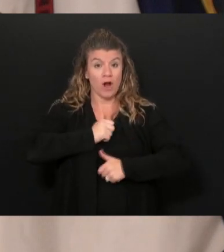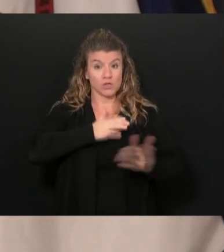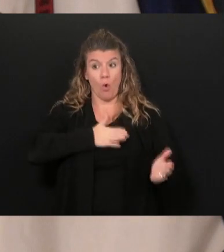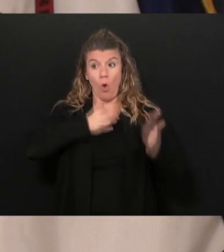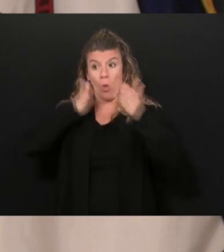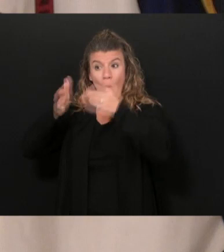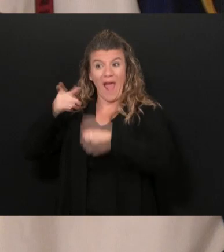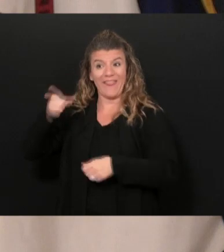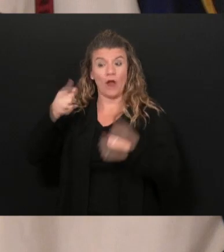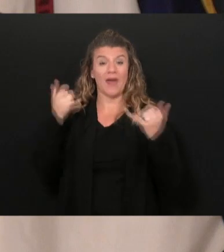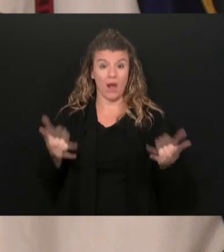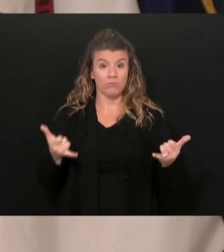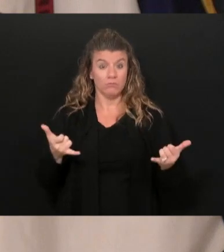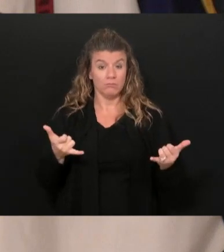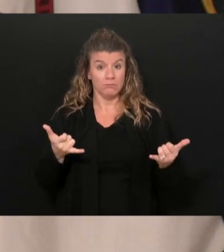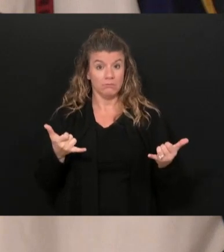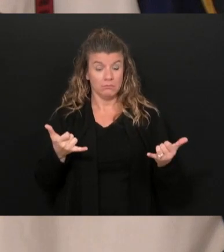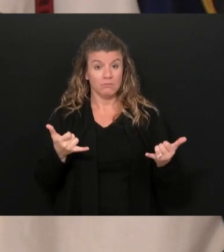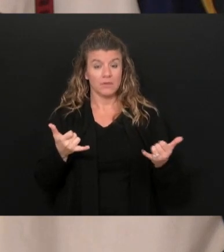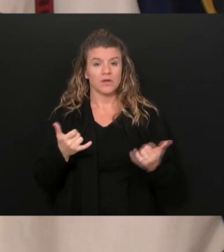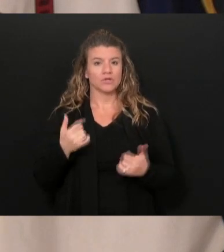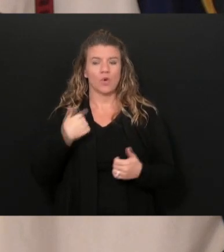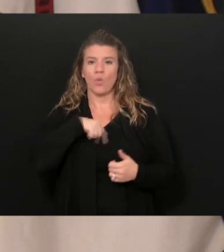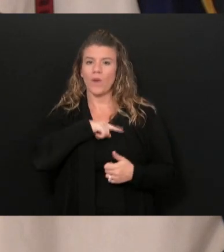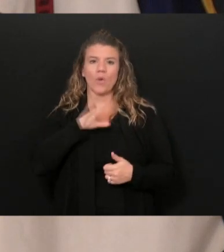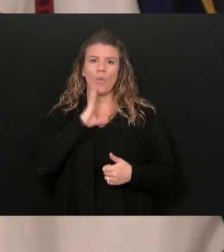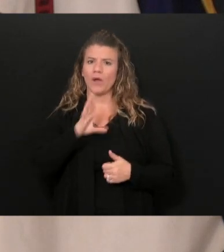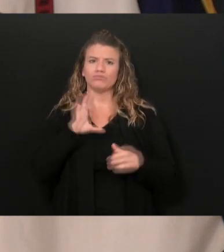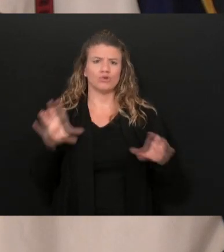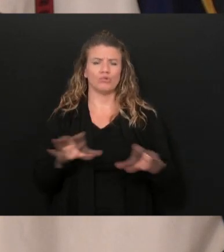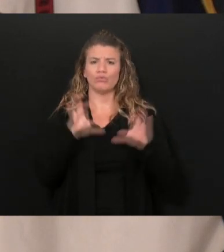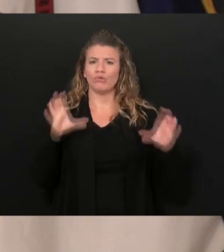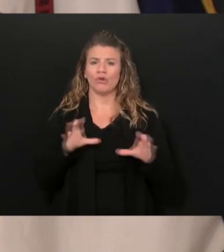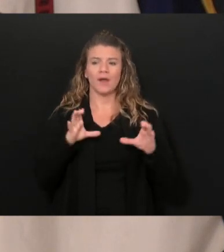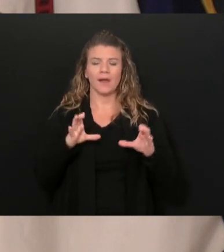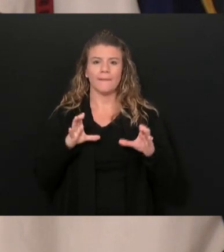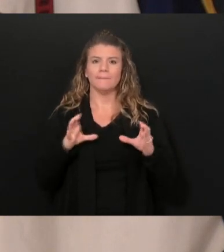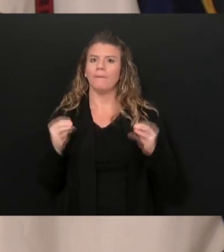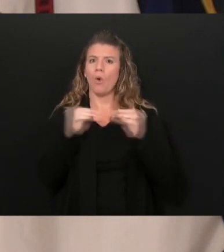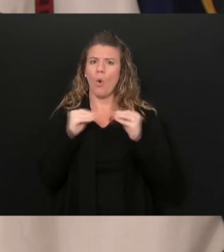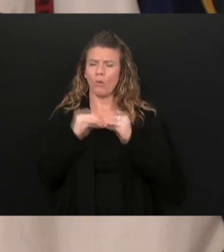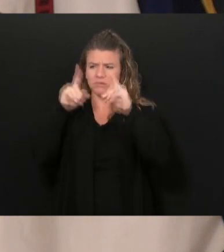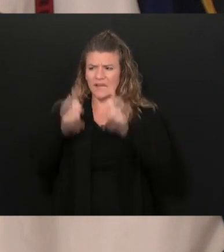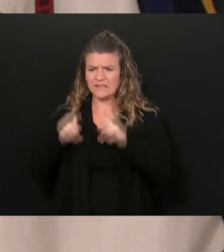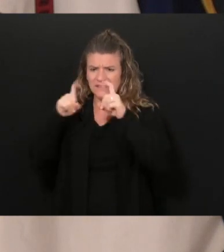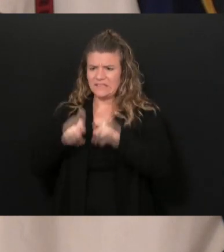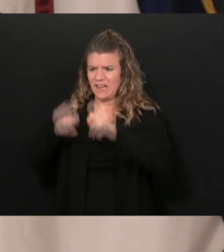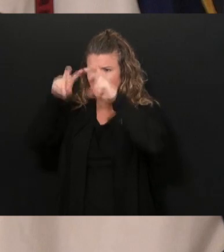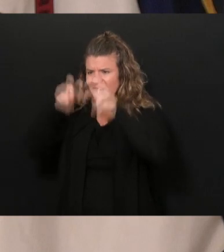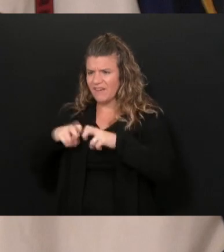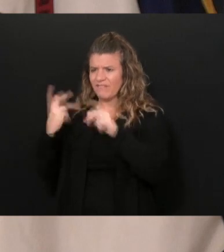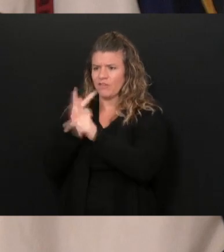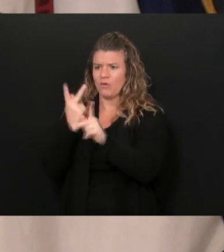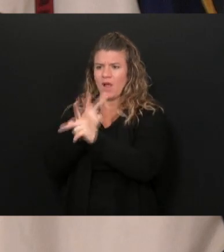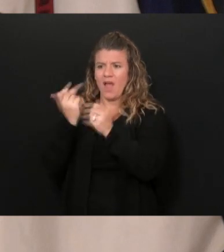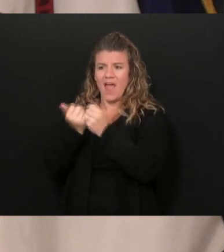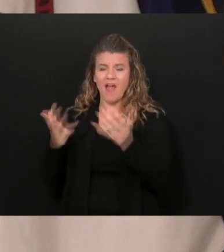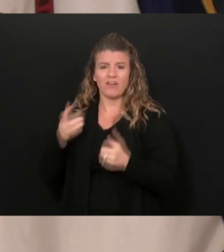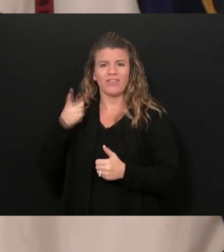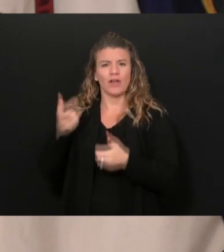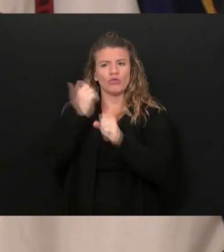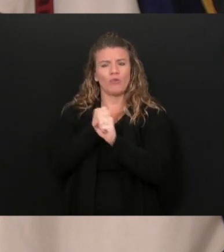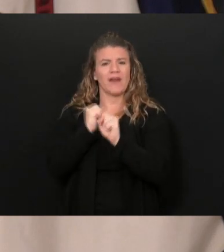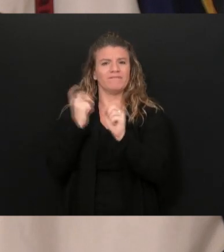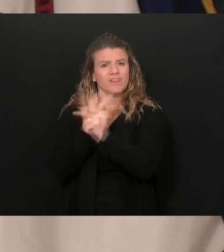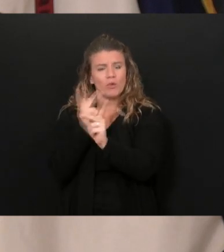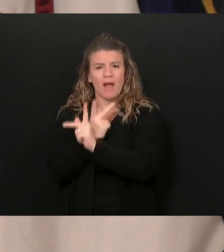and so we're going to do some extensive testing there and try to nip that in the bud